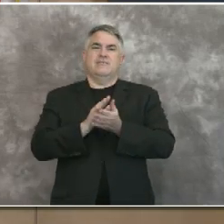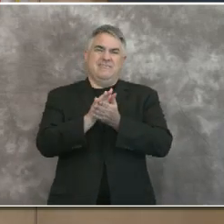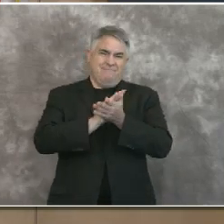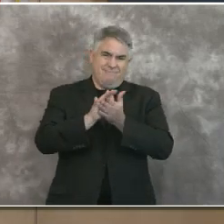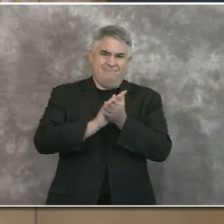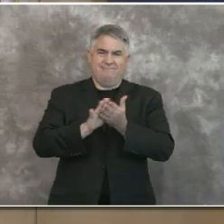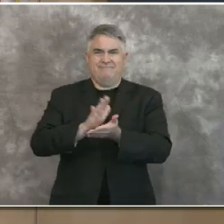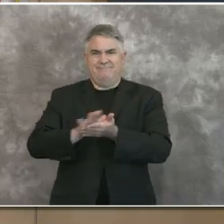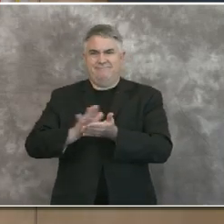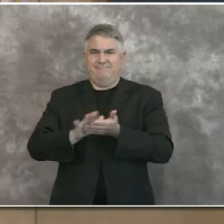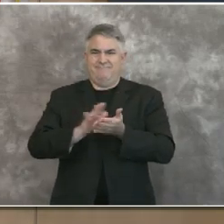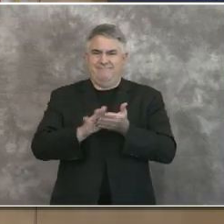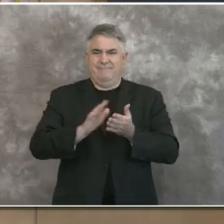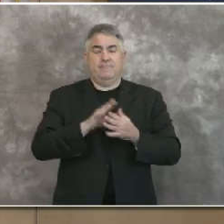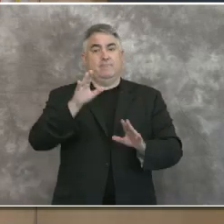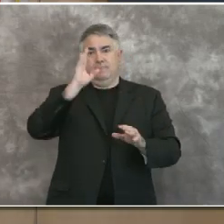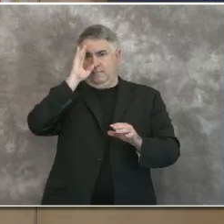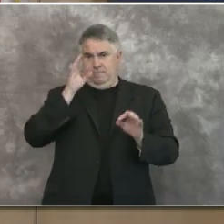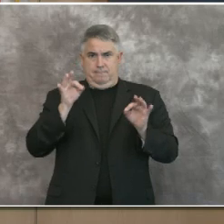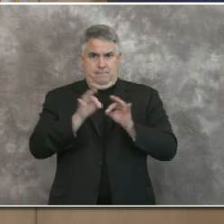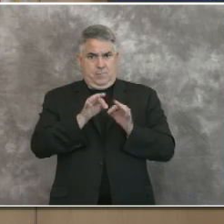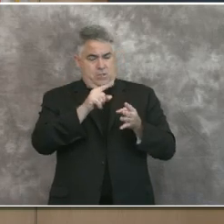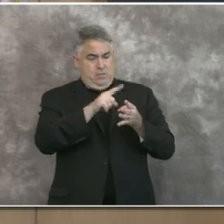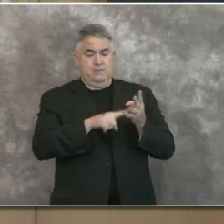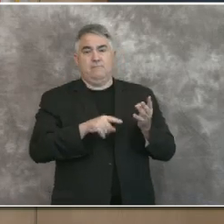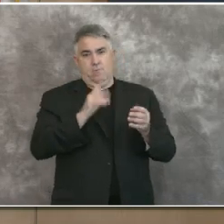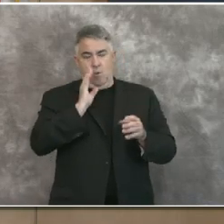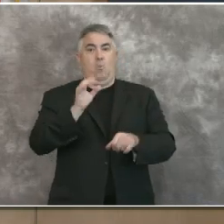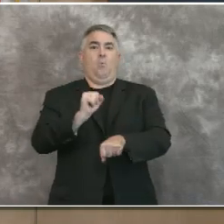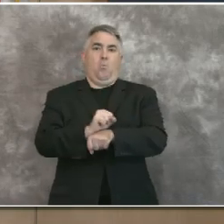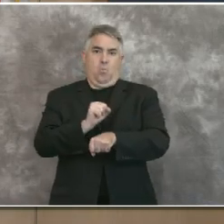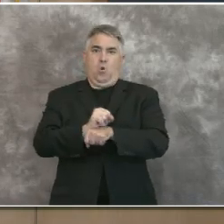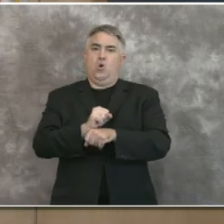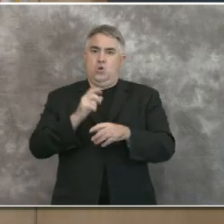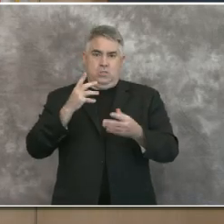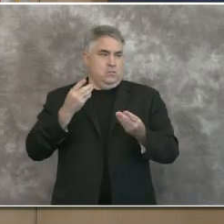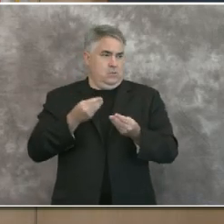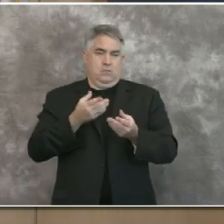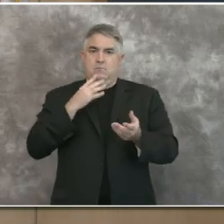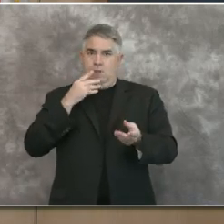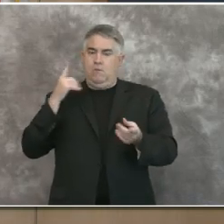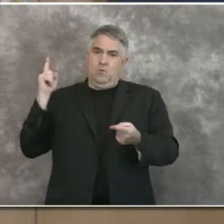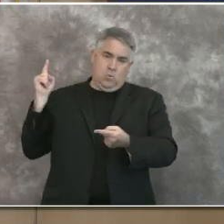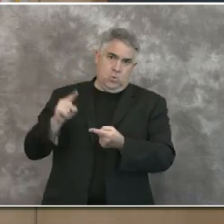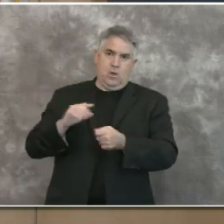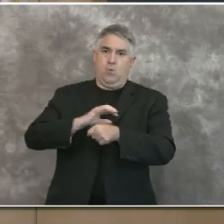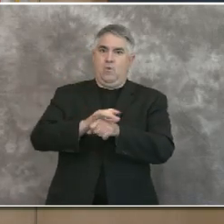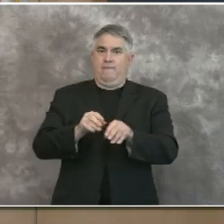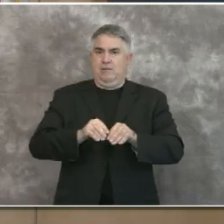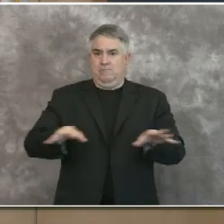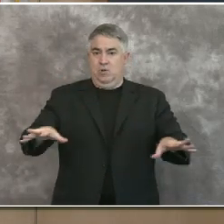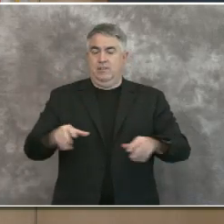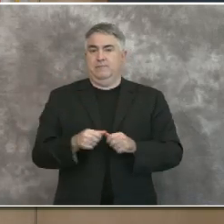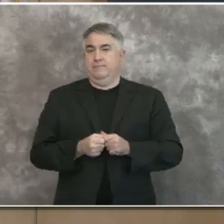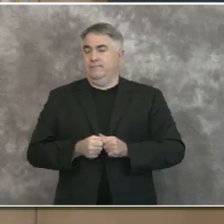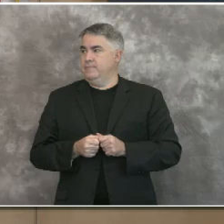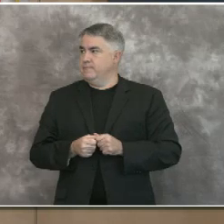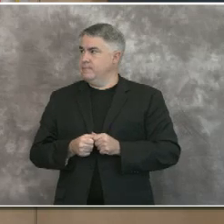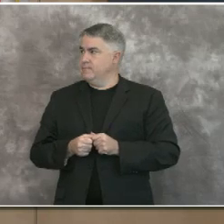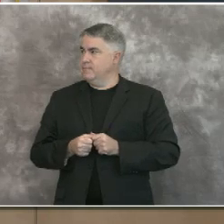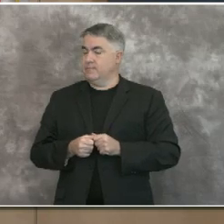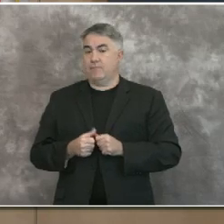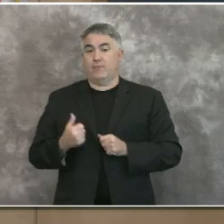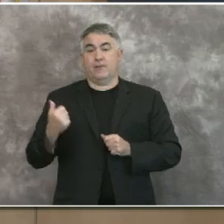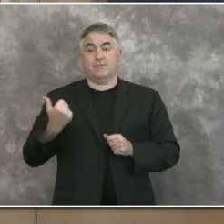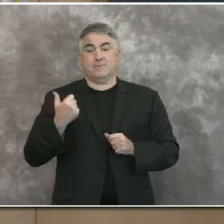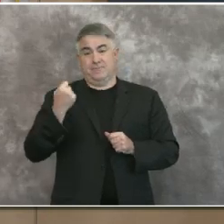we know is a very effective tool to stop the spread from your hands into your eyes, your nose, or your mouth, and then the